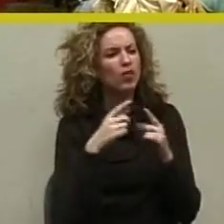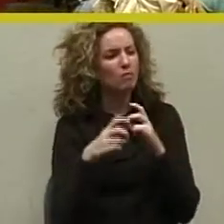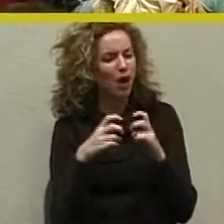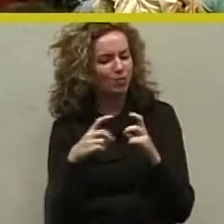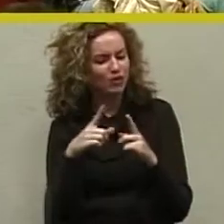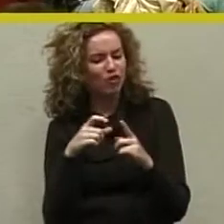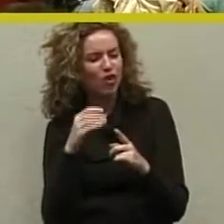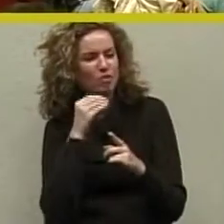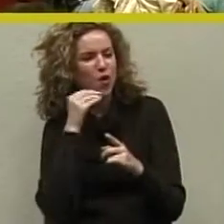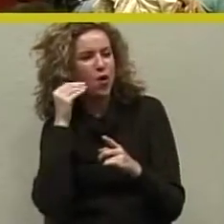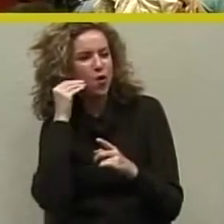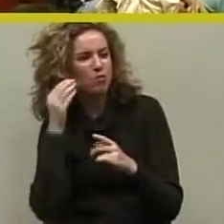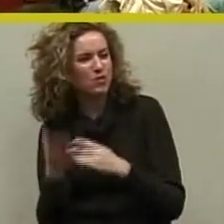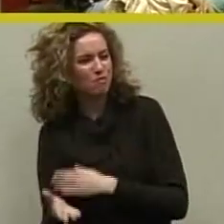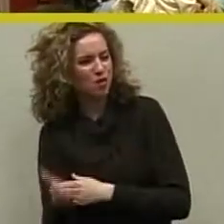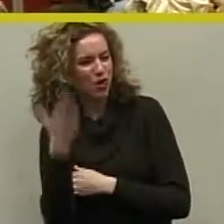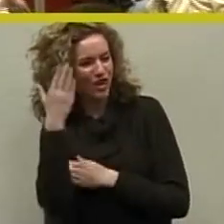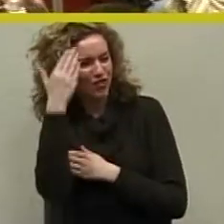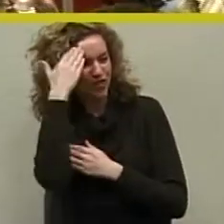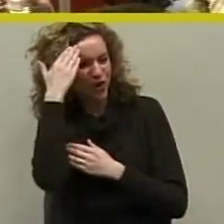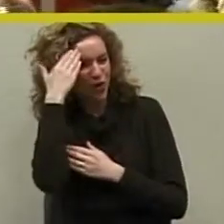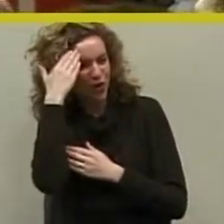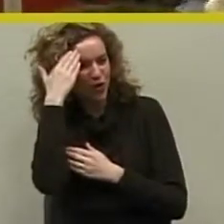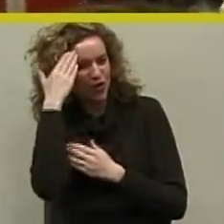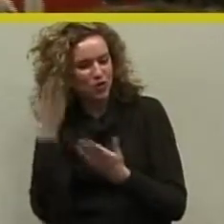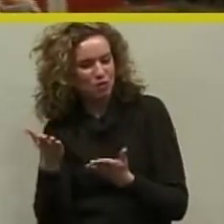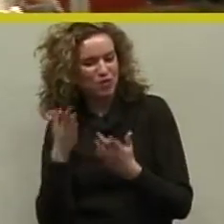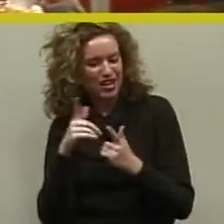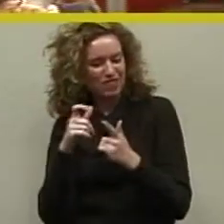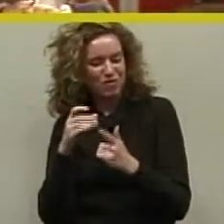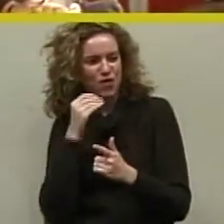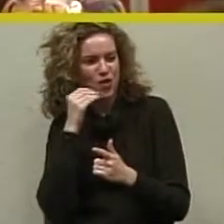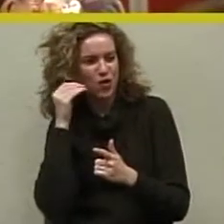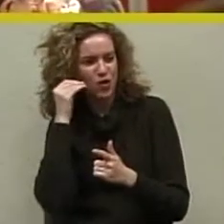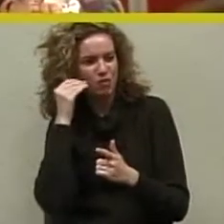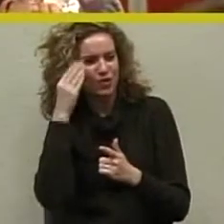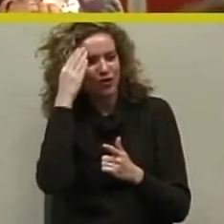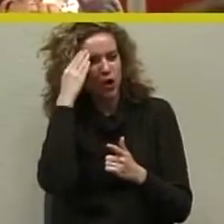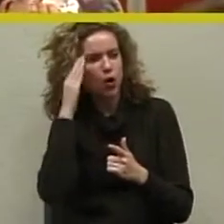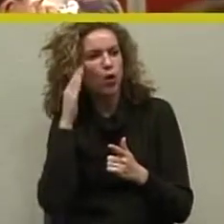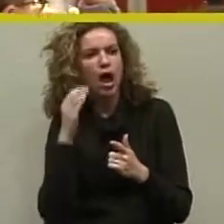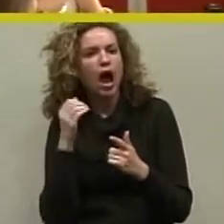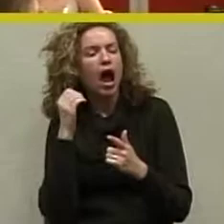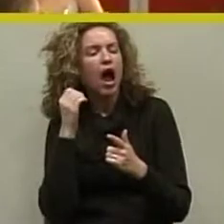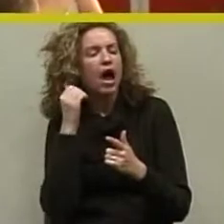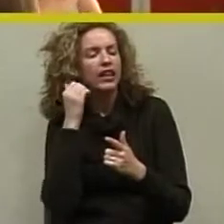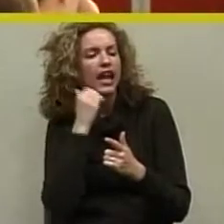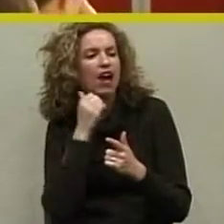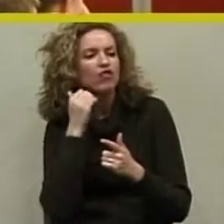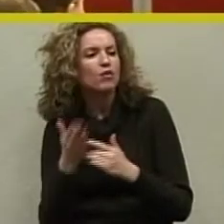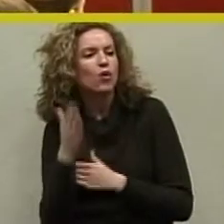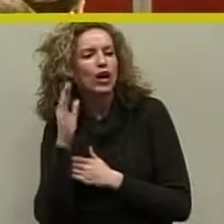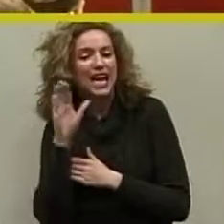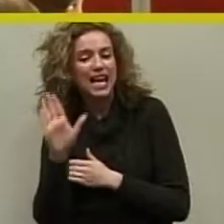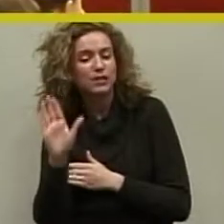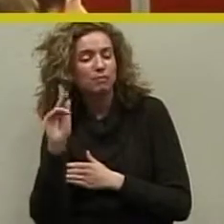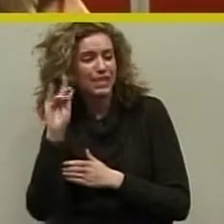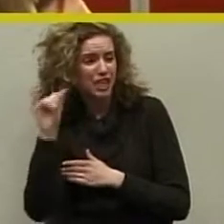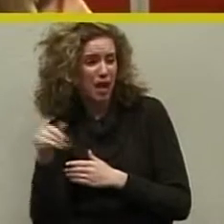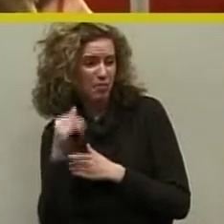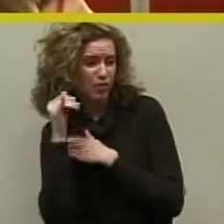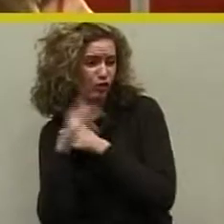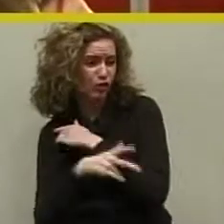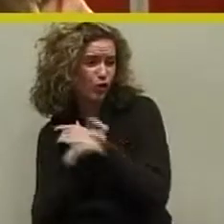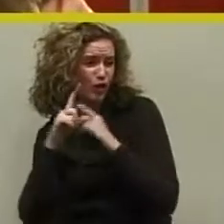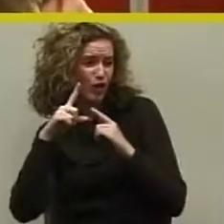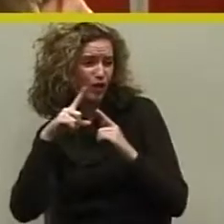do you write a behavior plan that, you know, if this child's pajamas is being stolen every morning, and he comes into